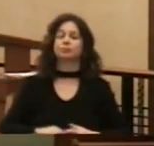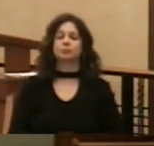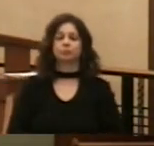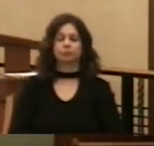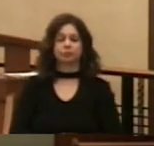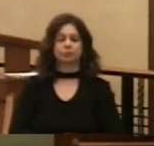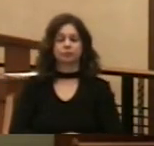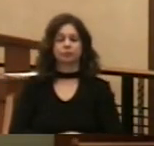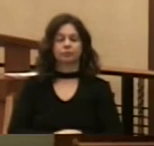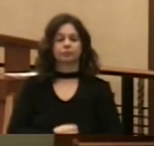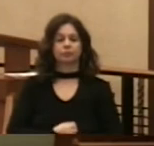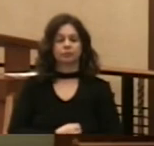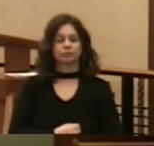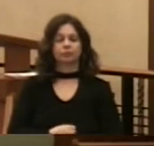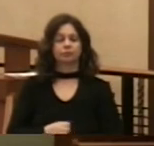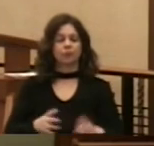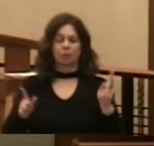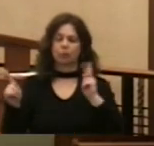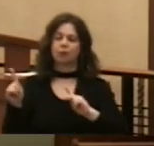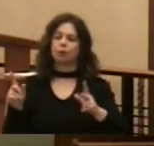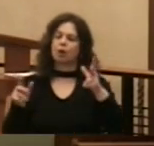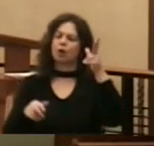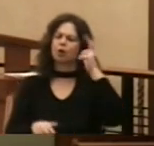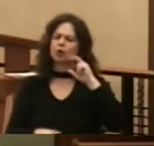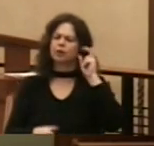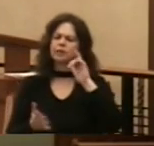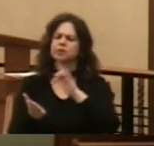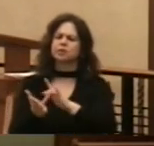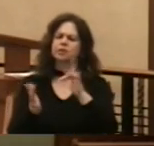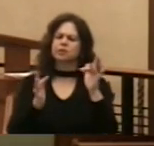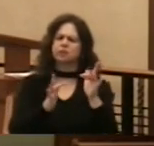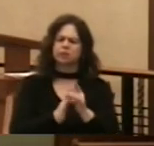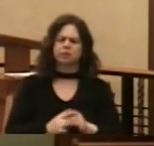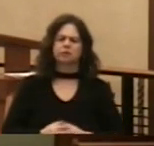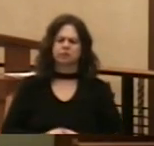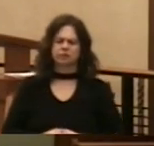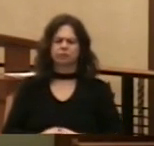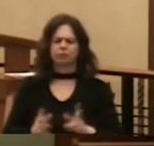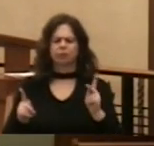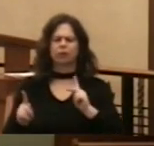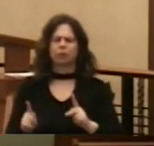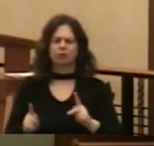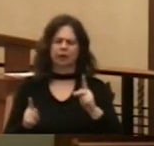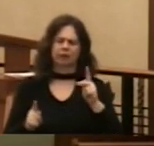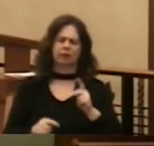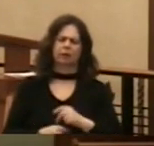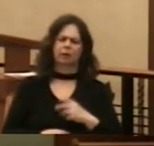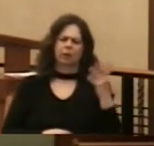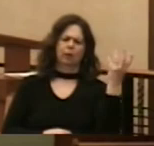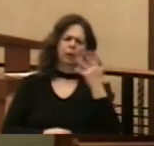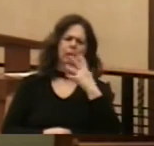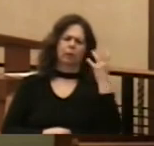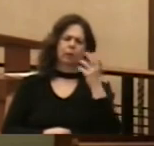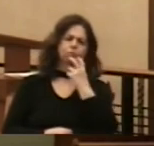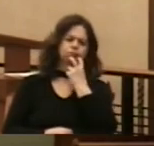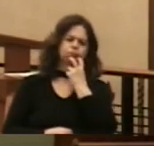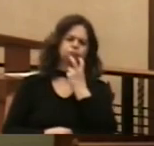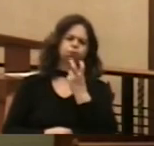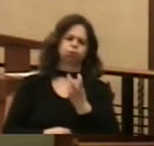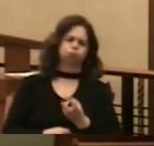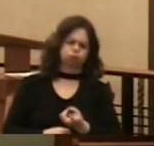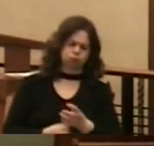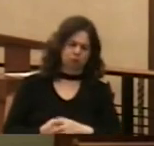When people heard Jesus saying these things, they were astonished. May